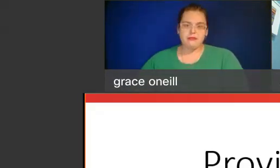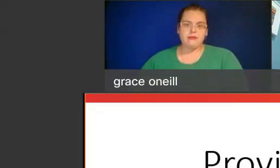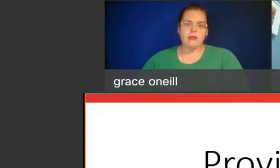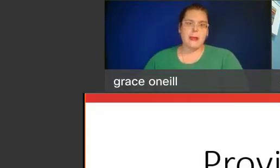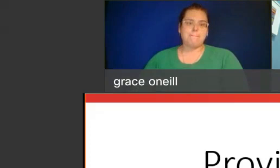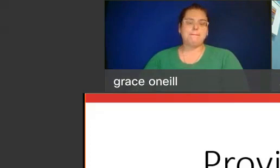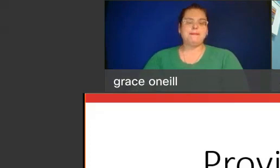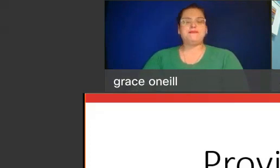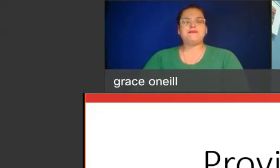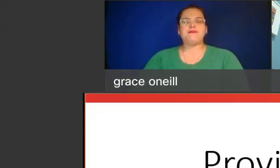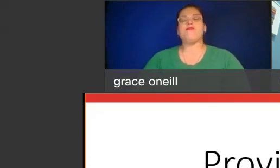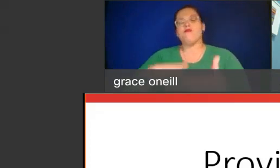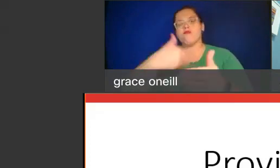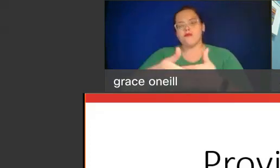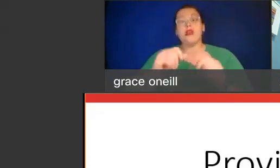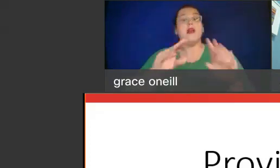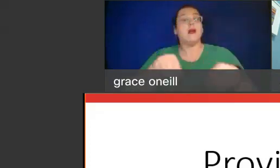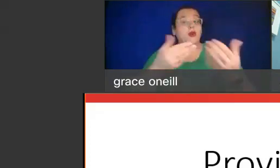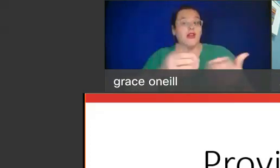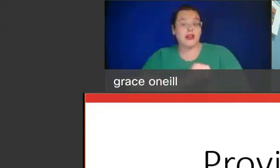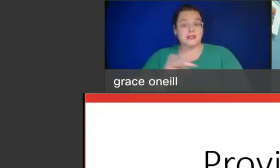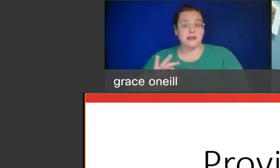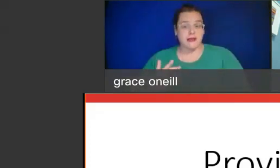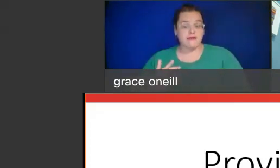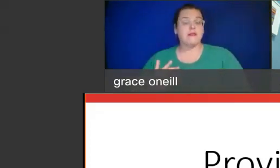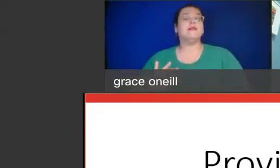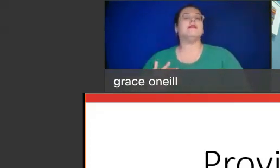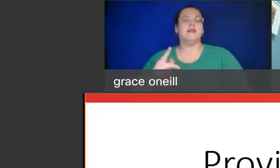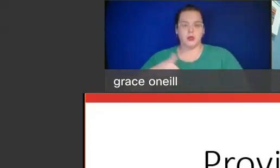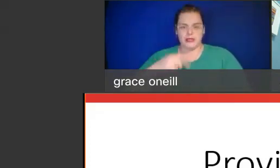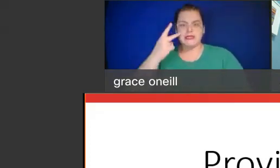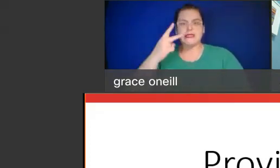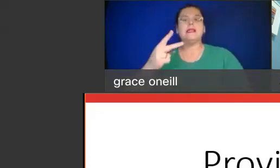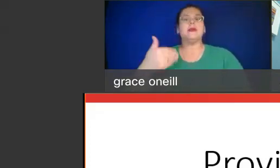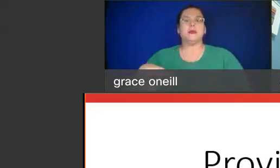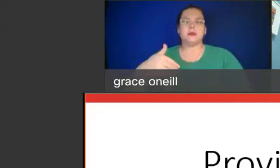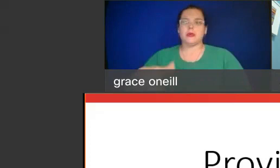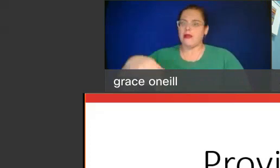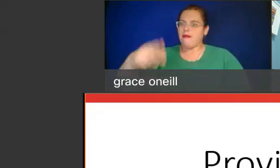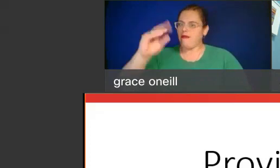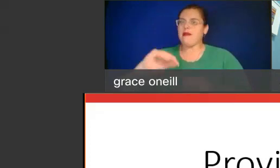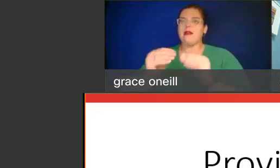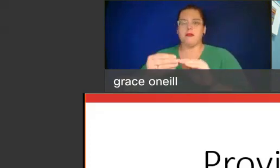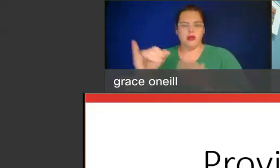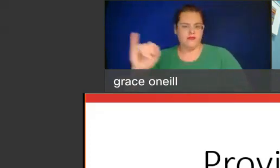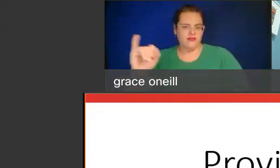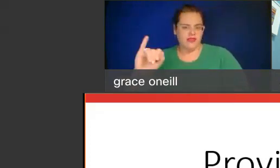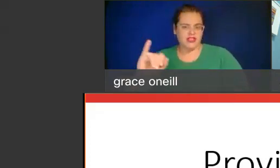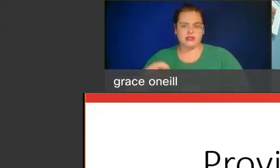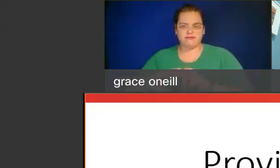Among provider staff, we are still seeing a very high number of COVID infections. To date, there have